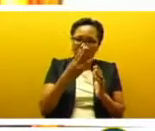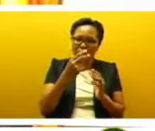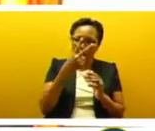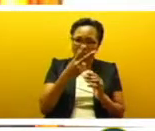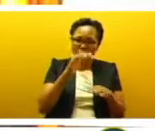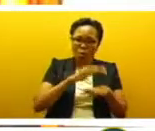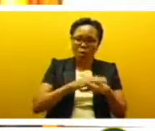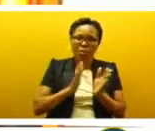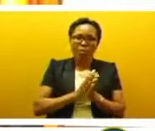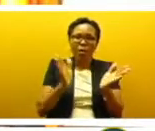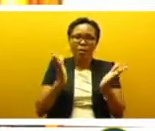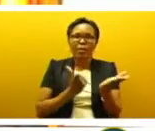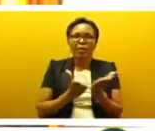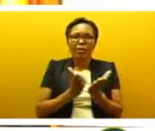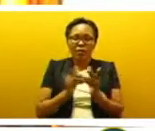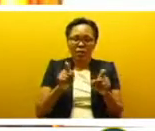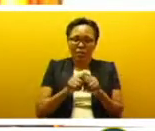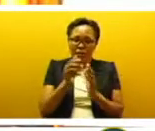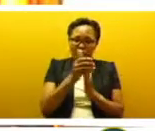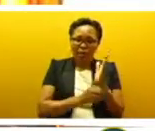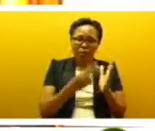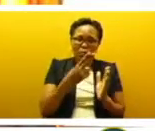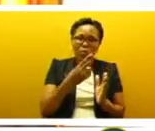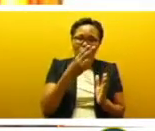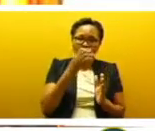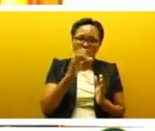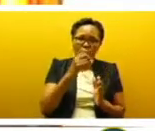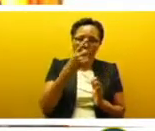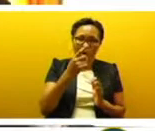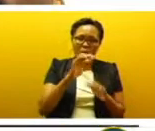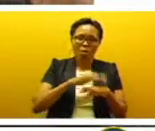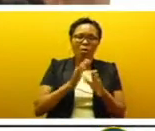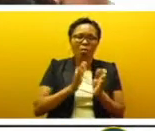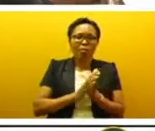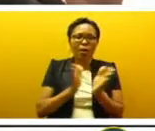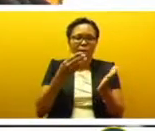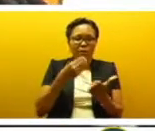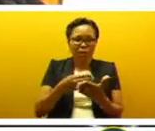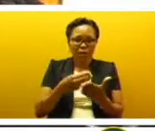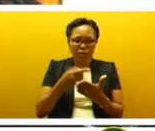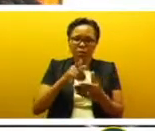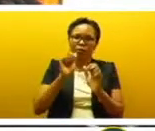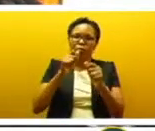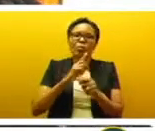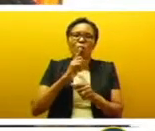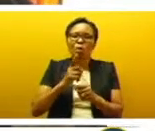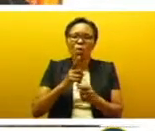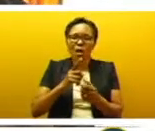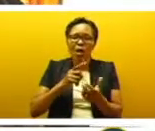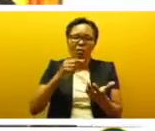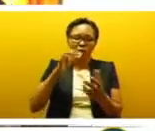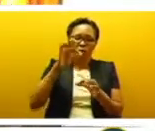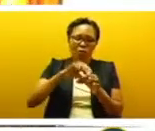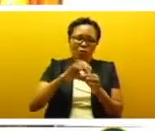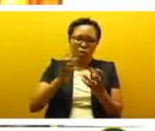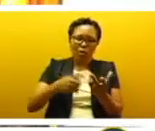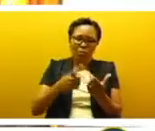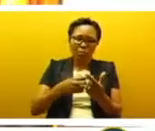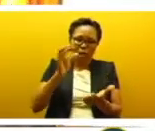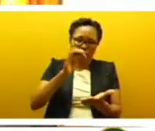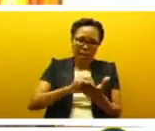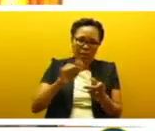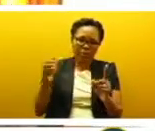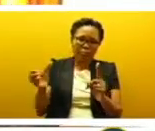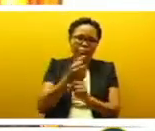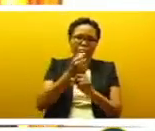service and Article 201 on public finance, you would have ordered a recount and then secured a winner.